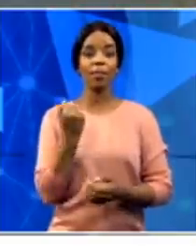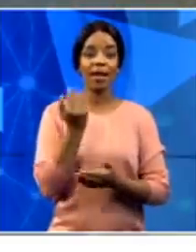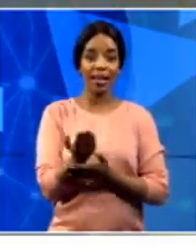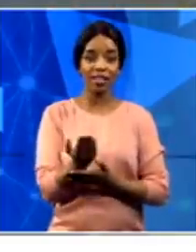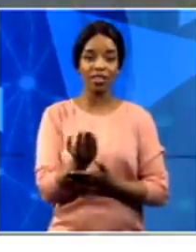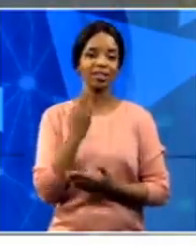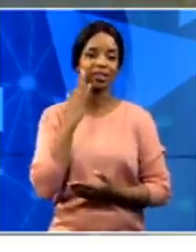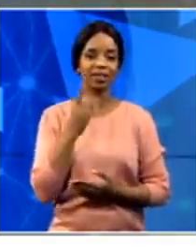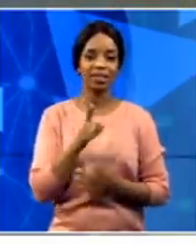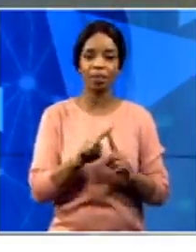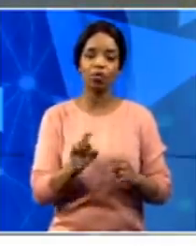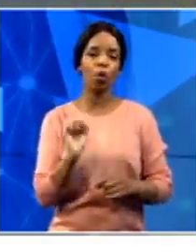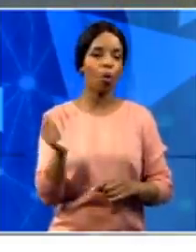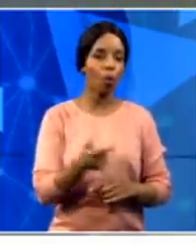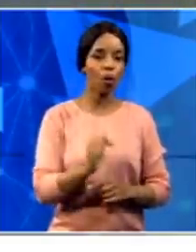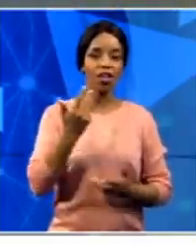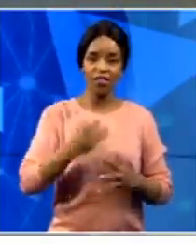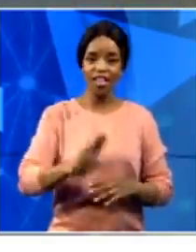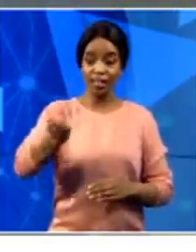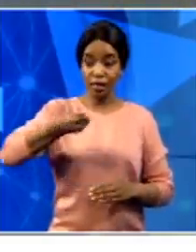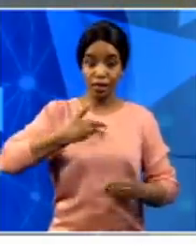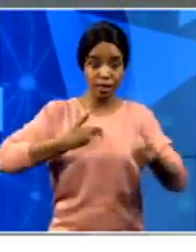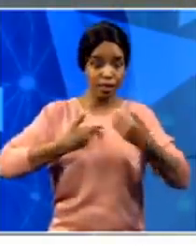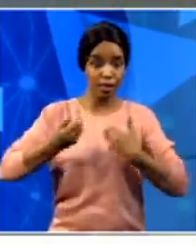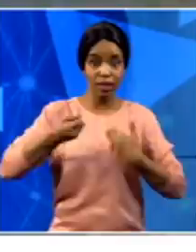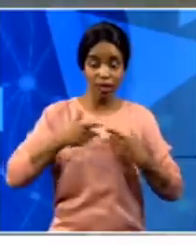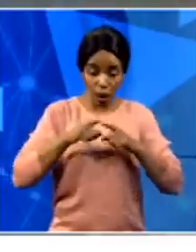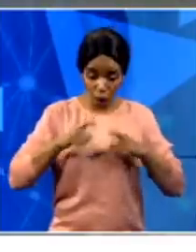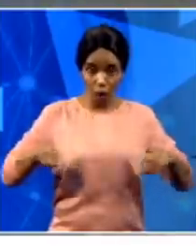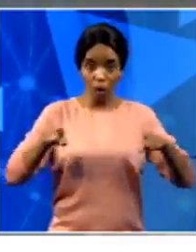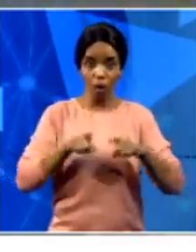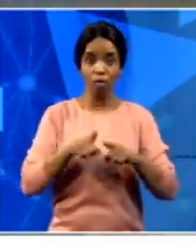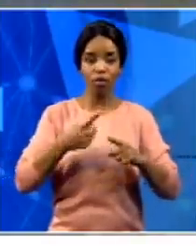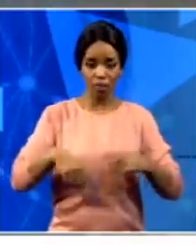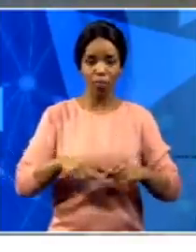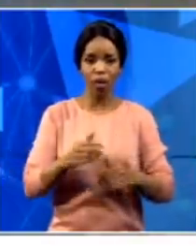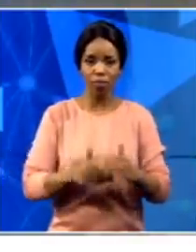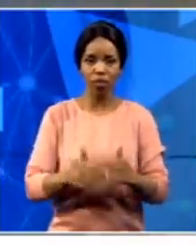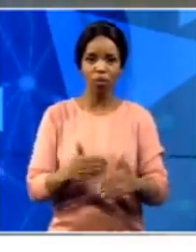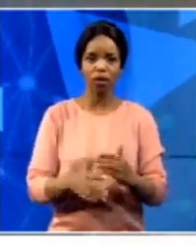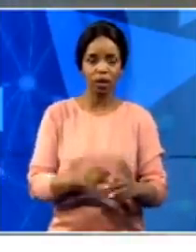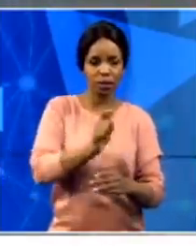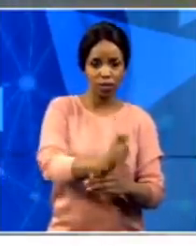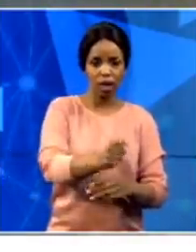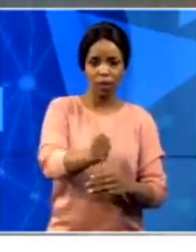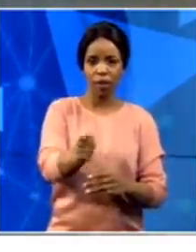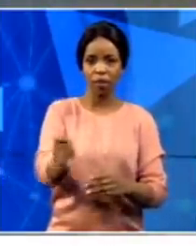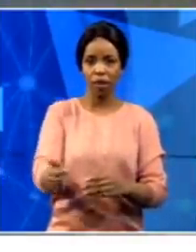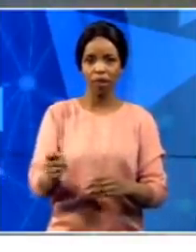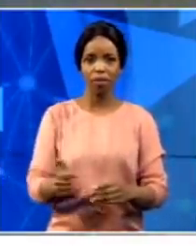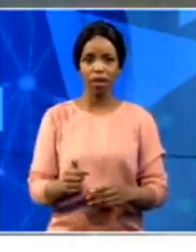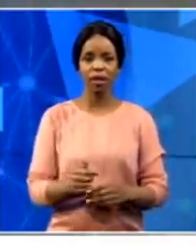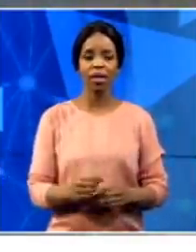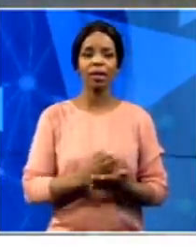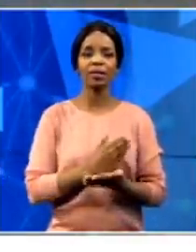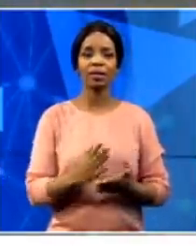that have come through, we are processing them, and those that are it's continuation forms where you have received a number of payments